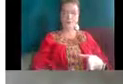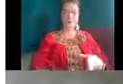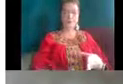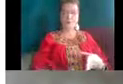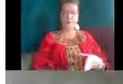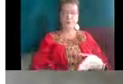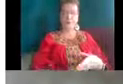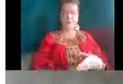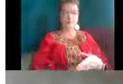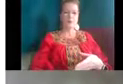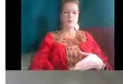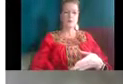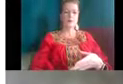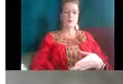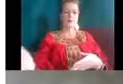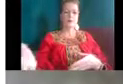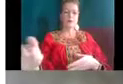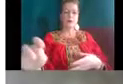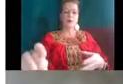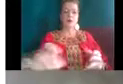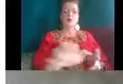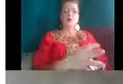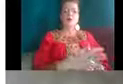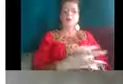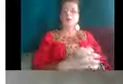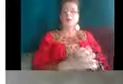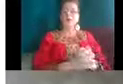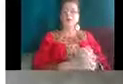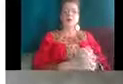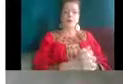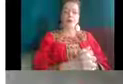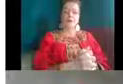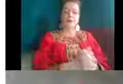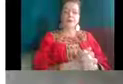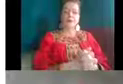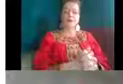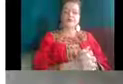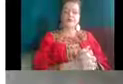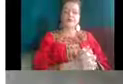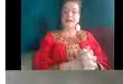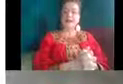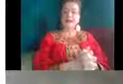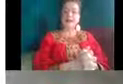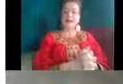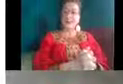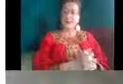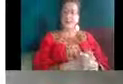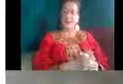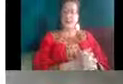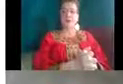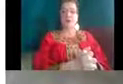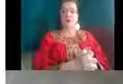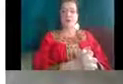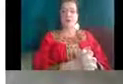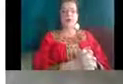so this is a new product i found this is a voice activated life alert